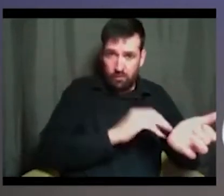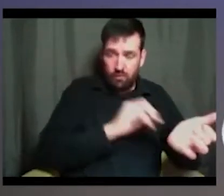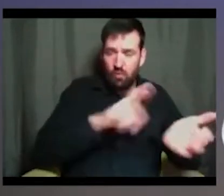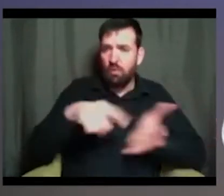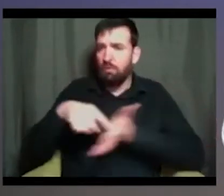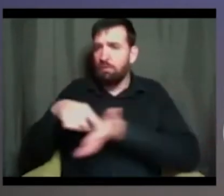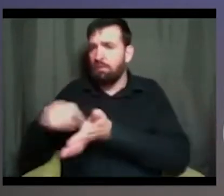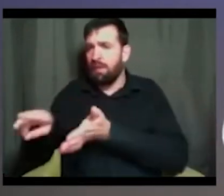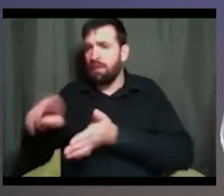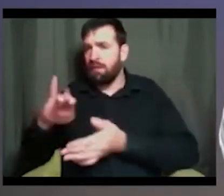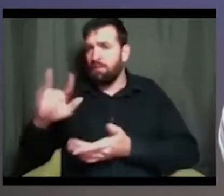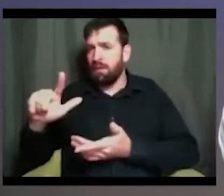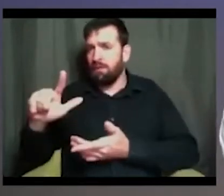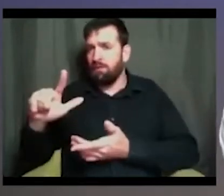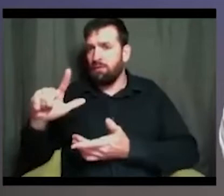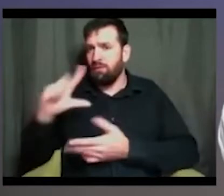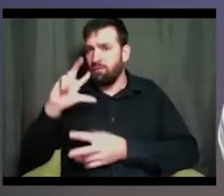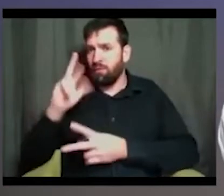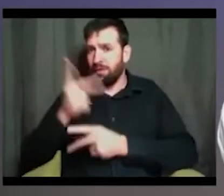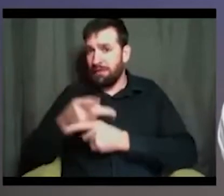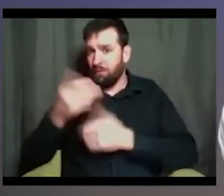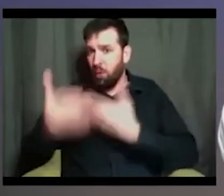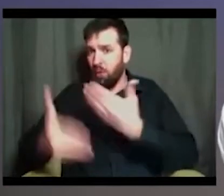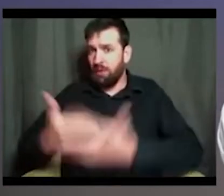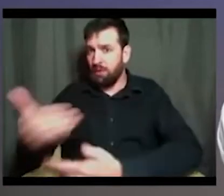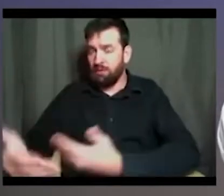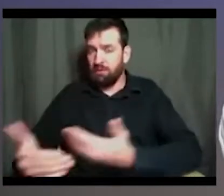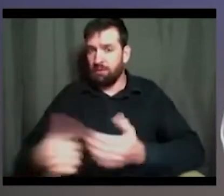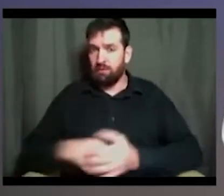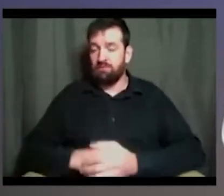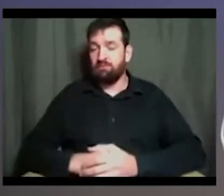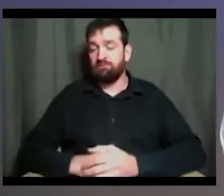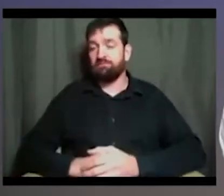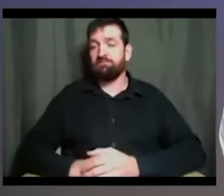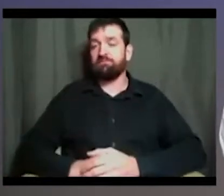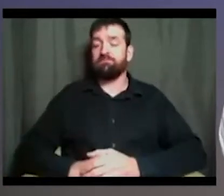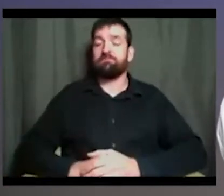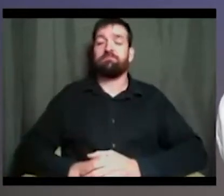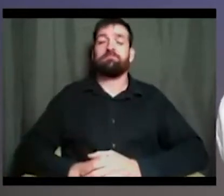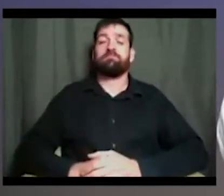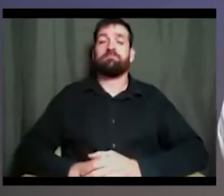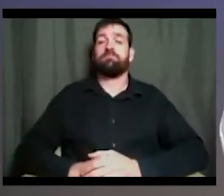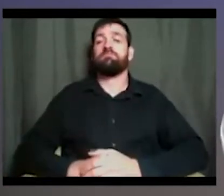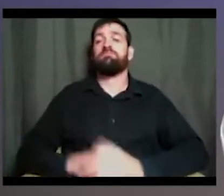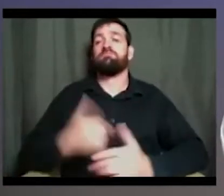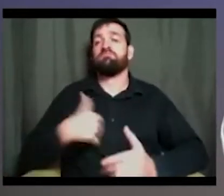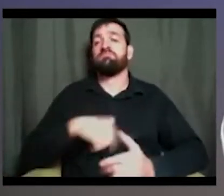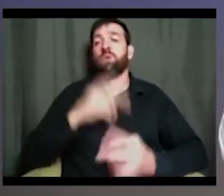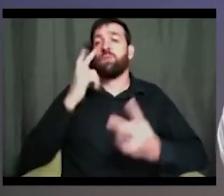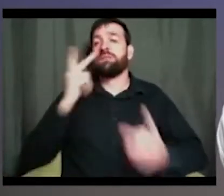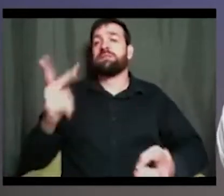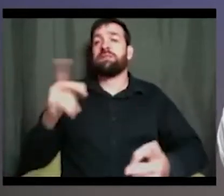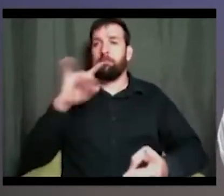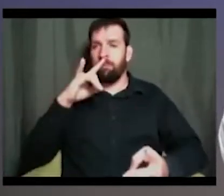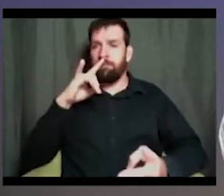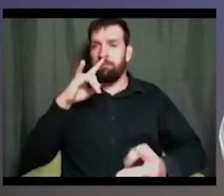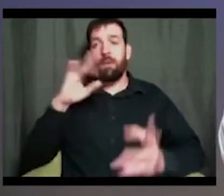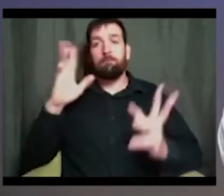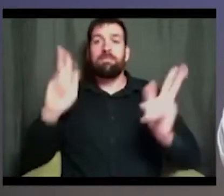to keep this going? And I think that's what a lot of times, we see is where people have to make these tough